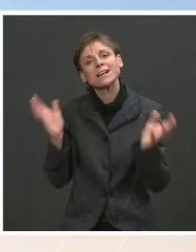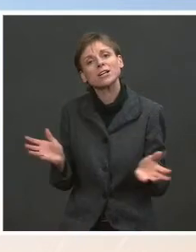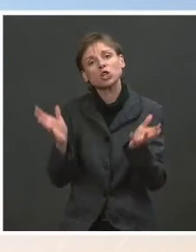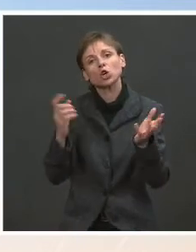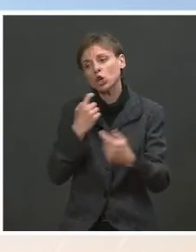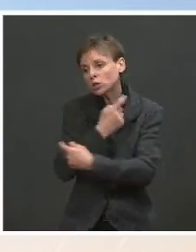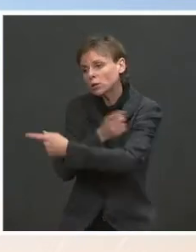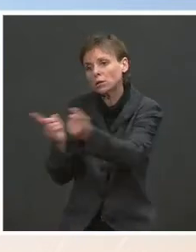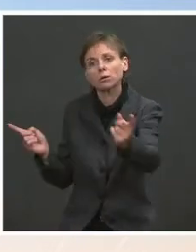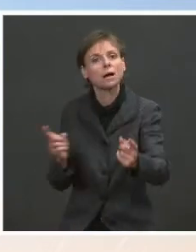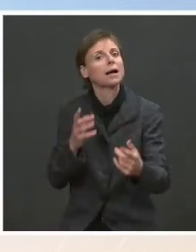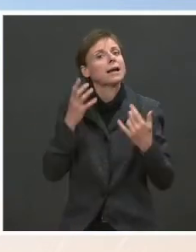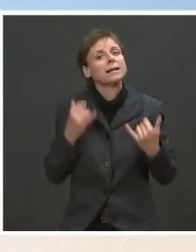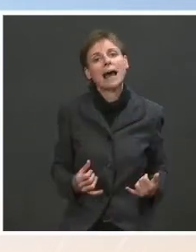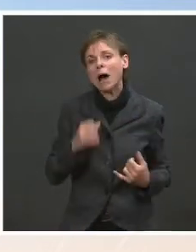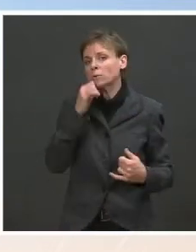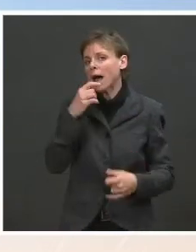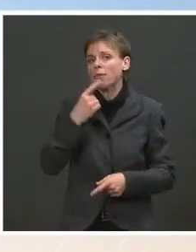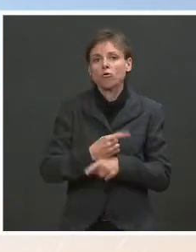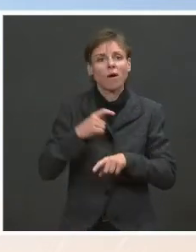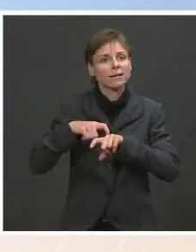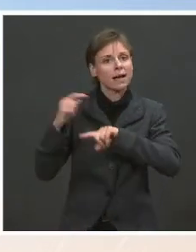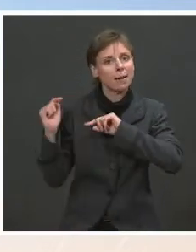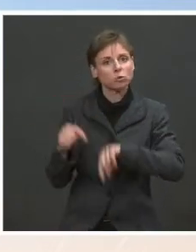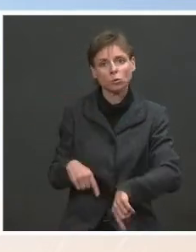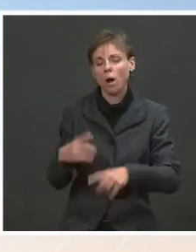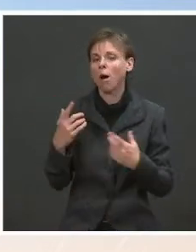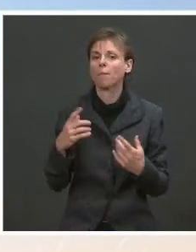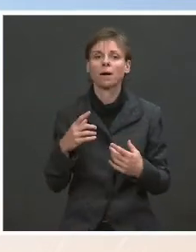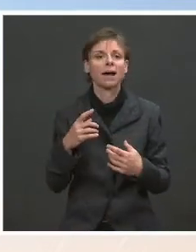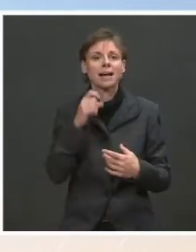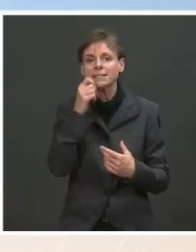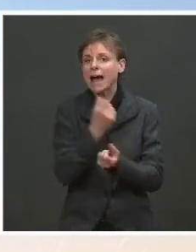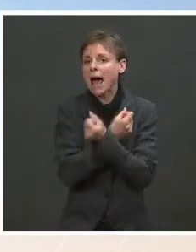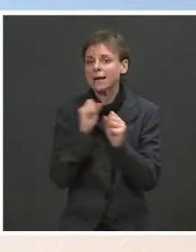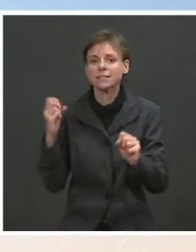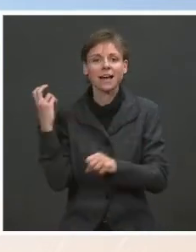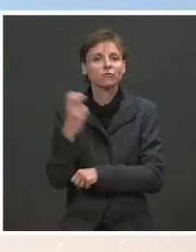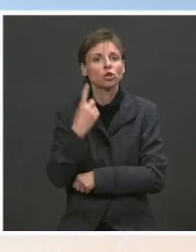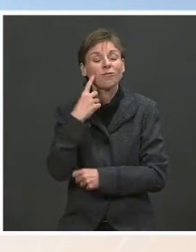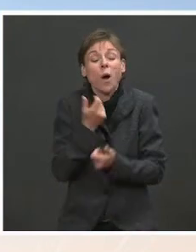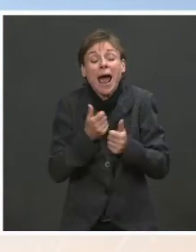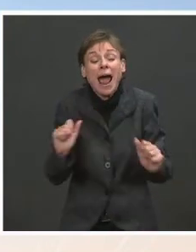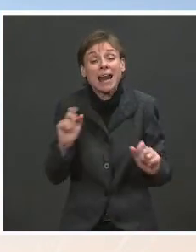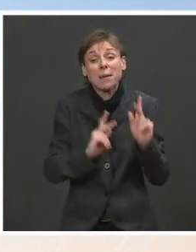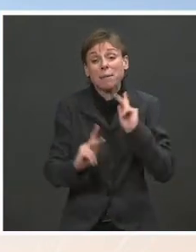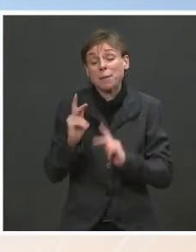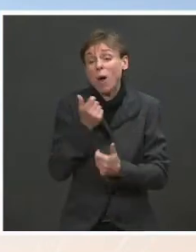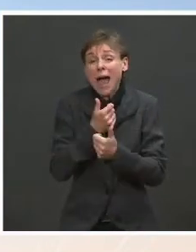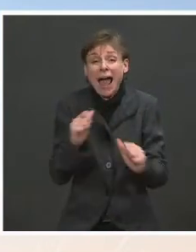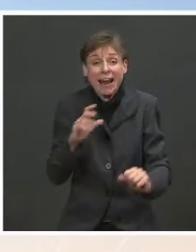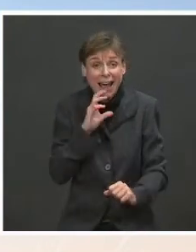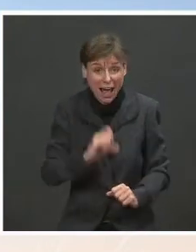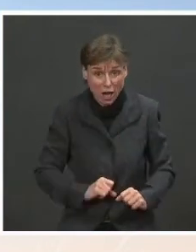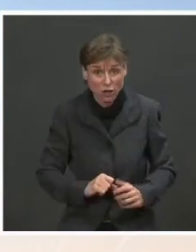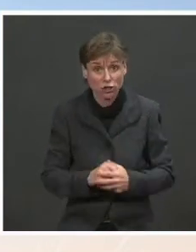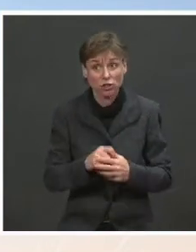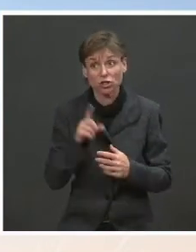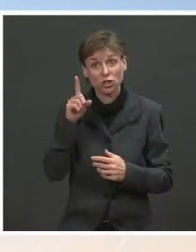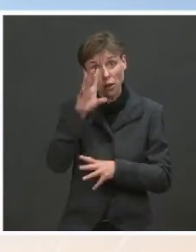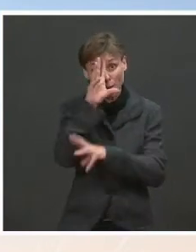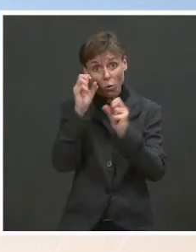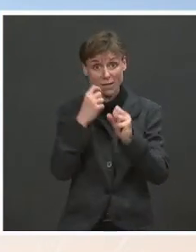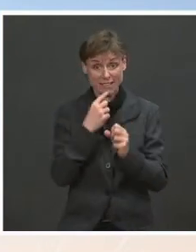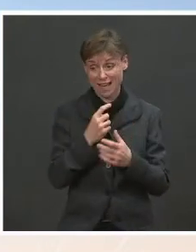This is not a safe journey for people to take of any age. And he believes, as he talked about last night, that no parent